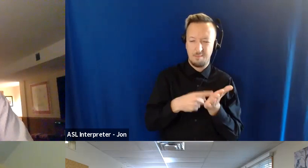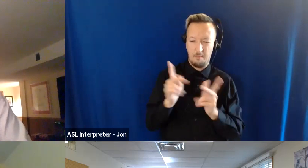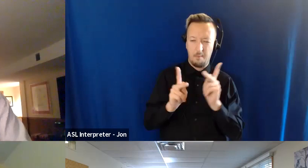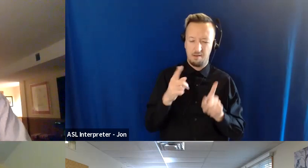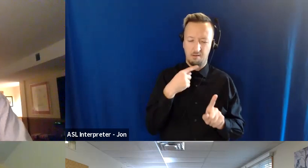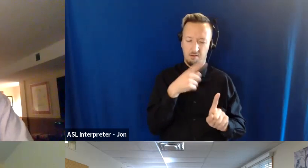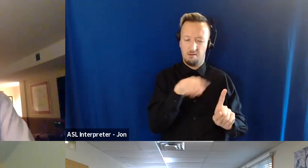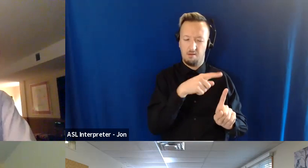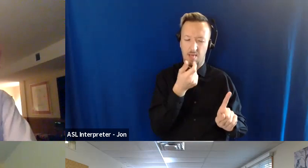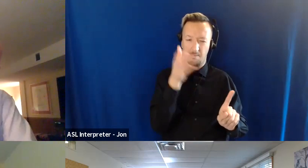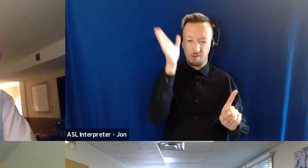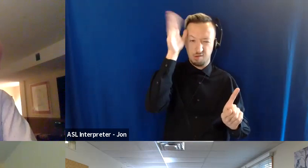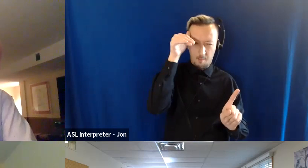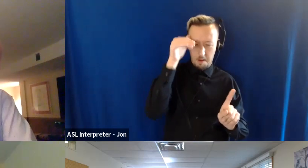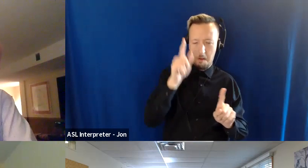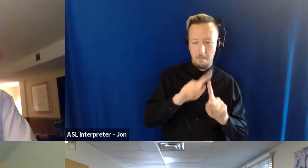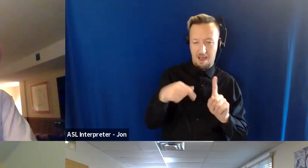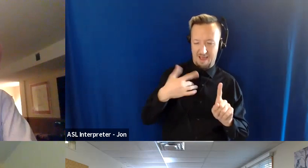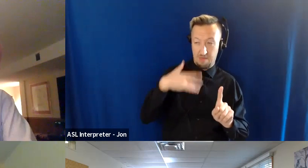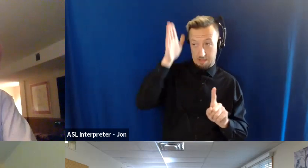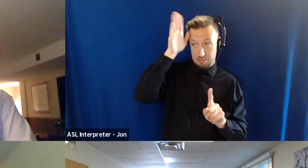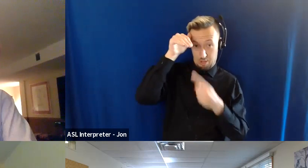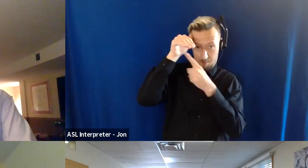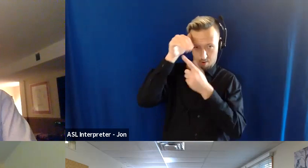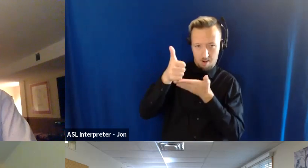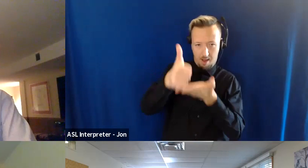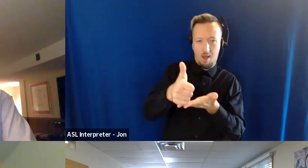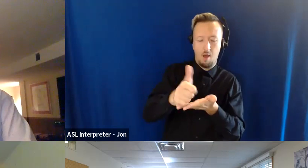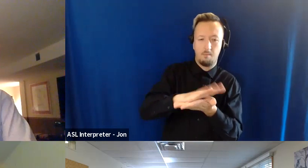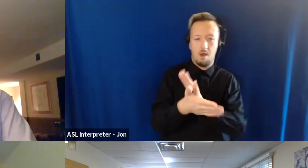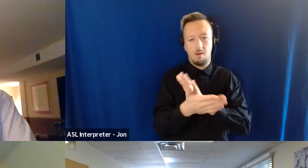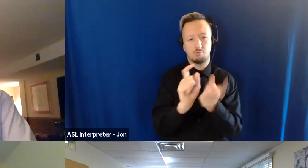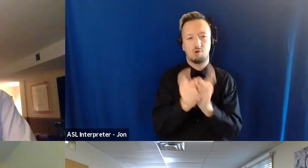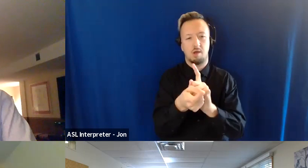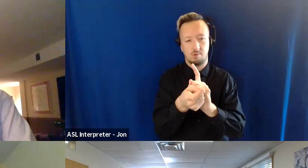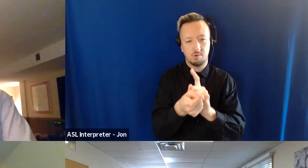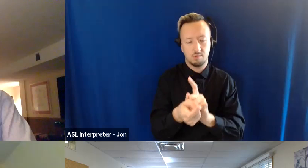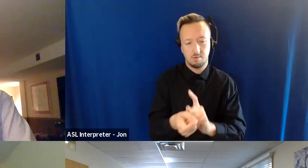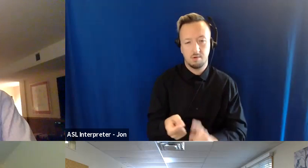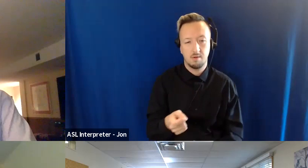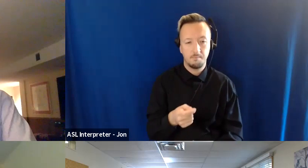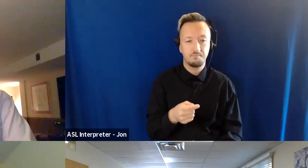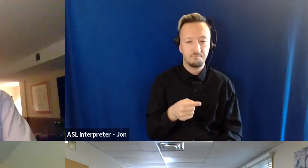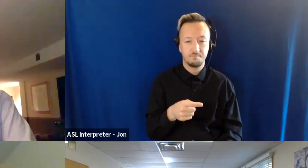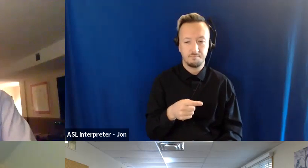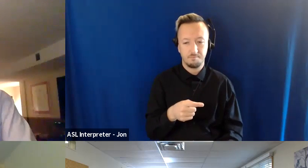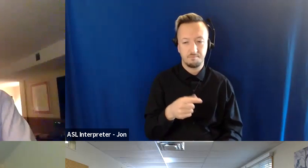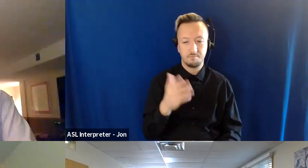that stubbornness brings change as well. Excellent. Thank you, Evan. And I know some folks